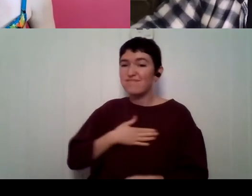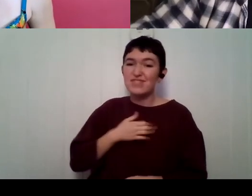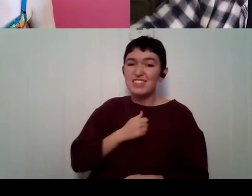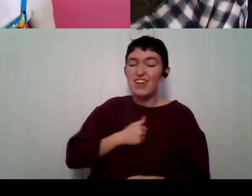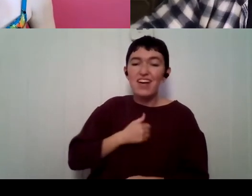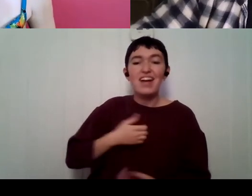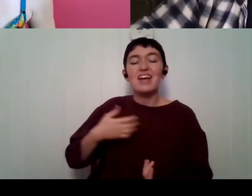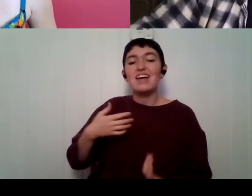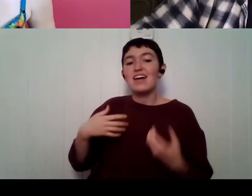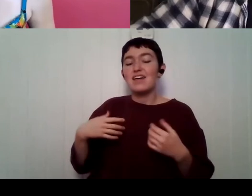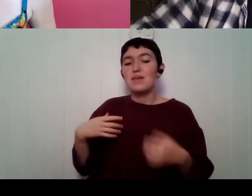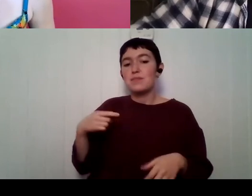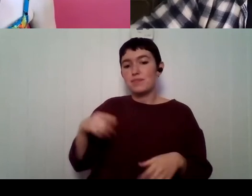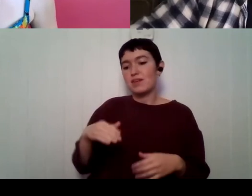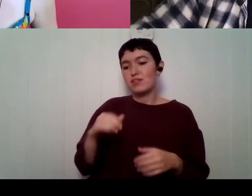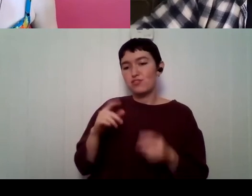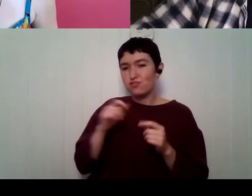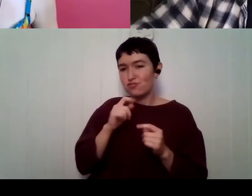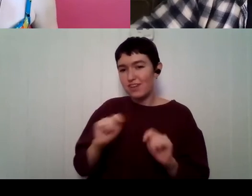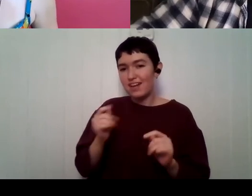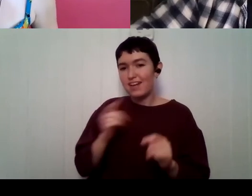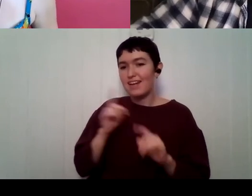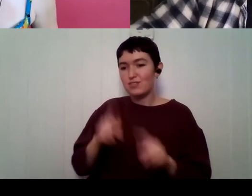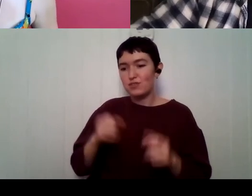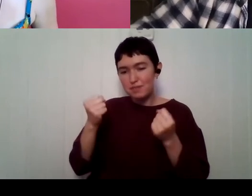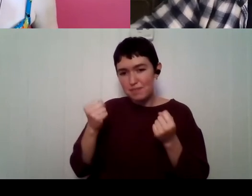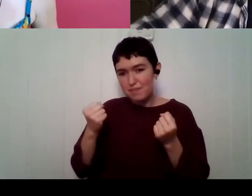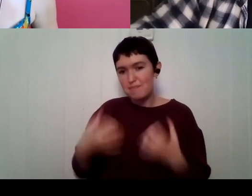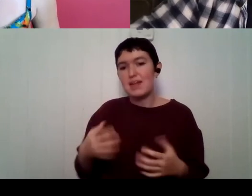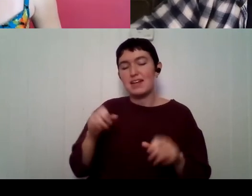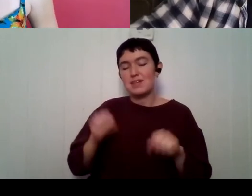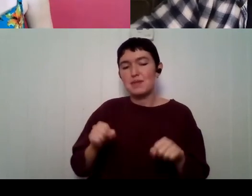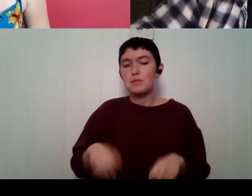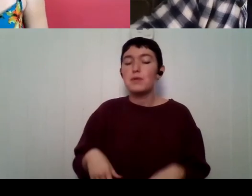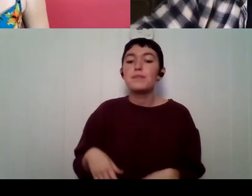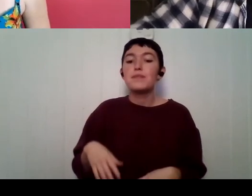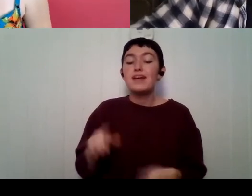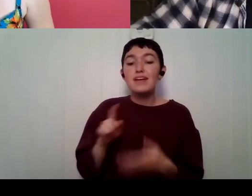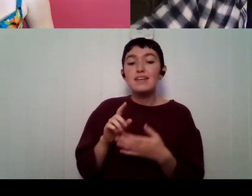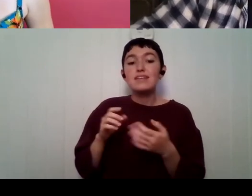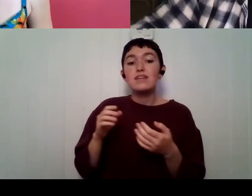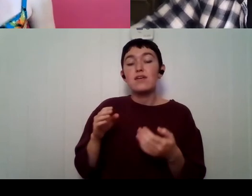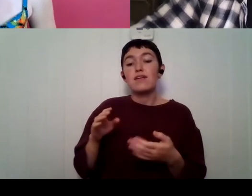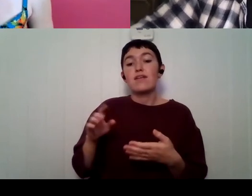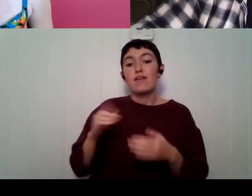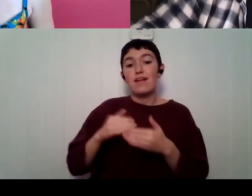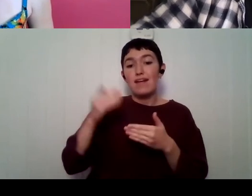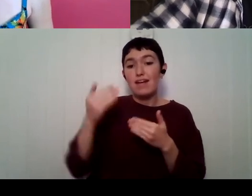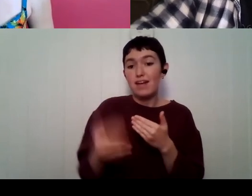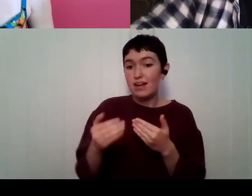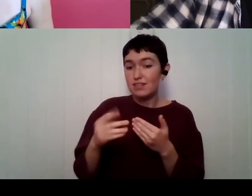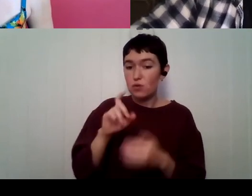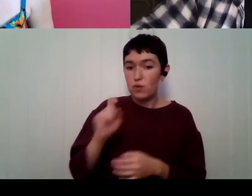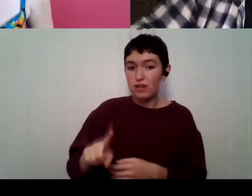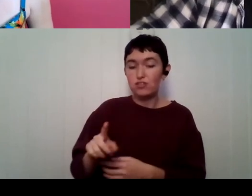session, just so you're aware, is coming up shortly. It is going to be on artificial intelligence